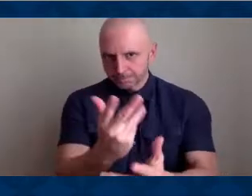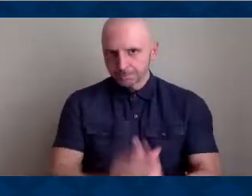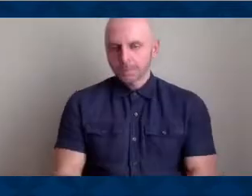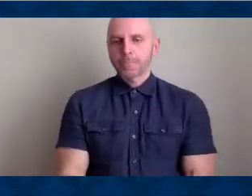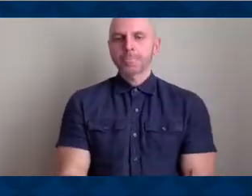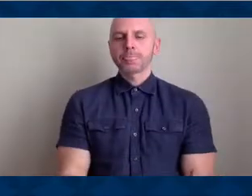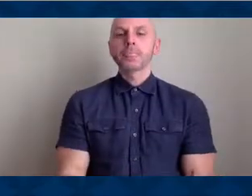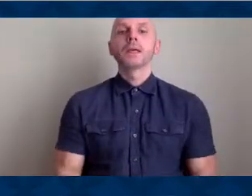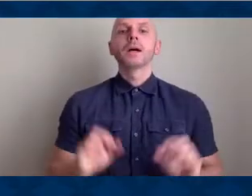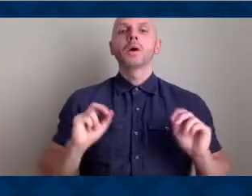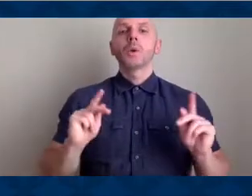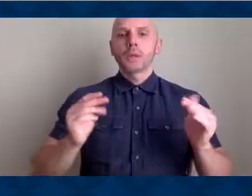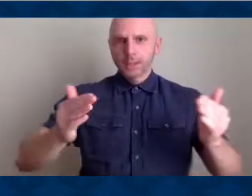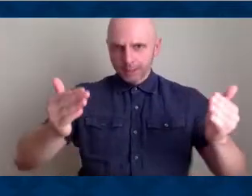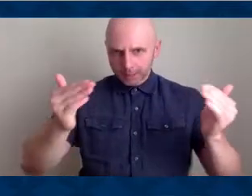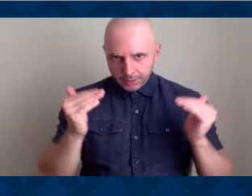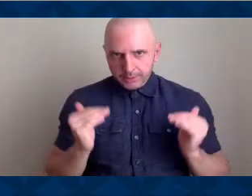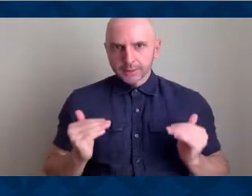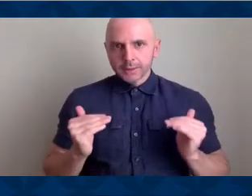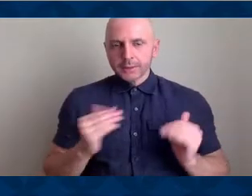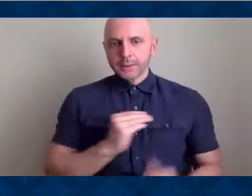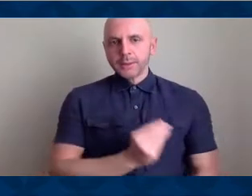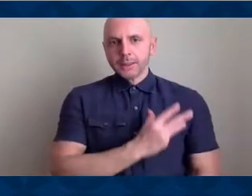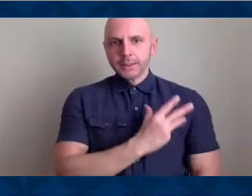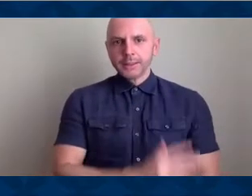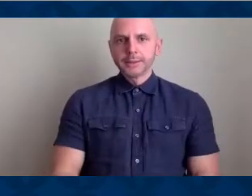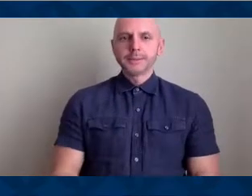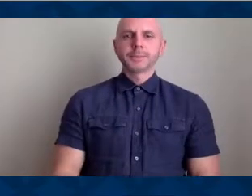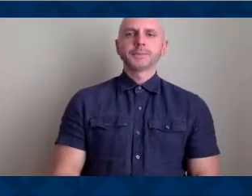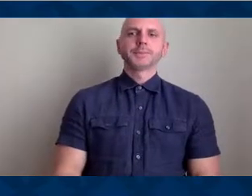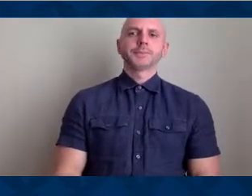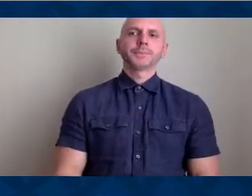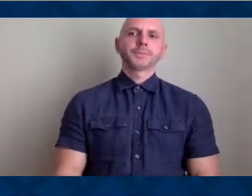So if we could move on to the next slide.